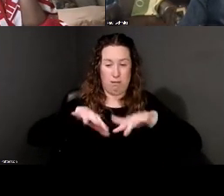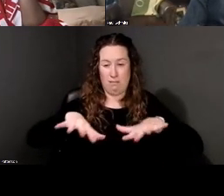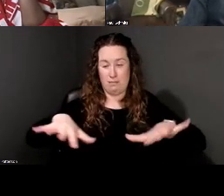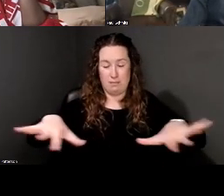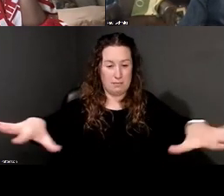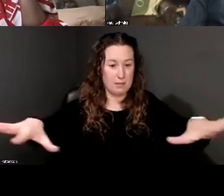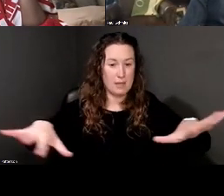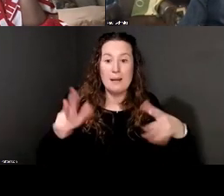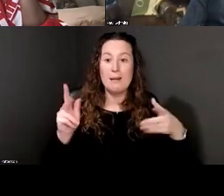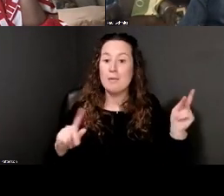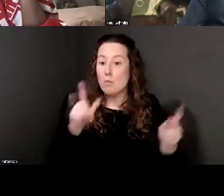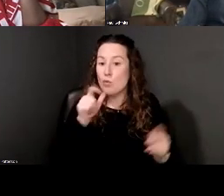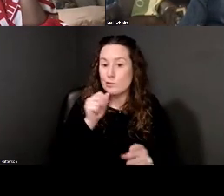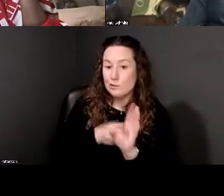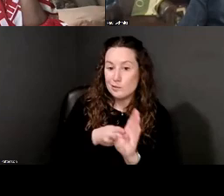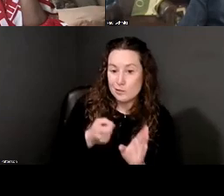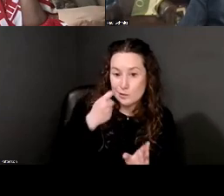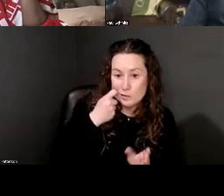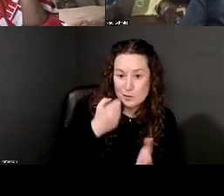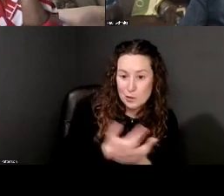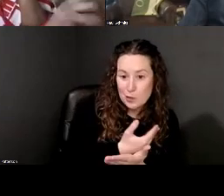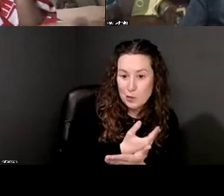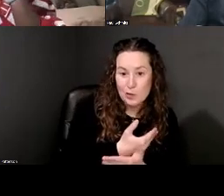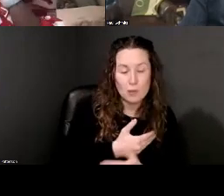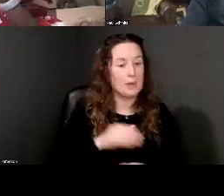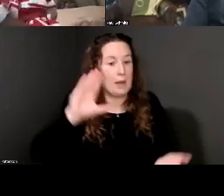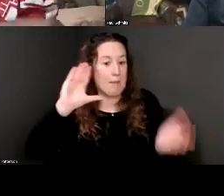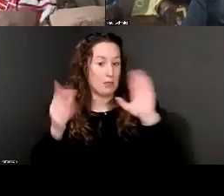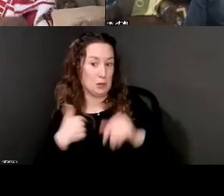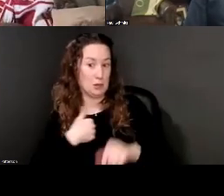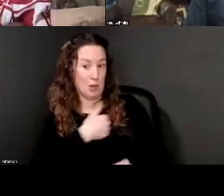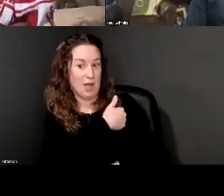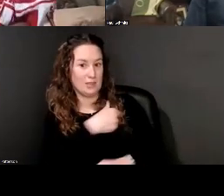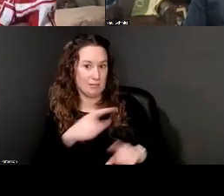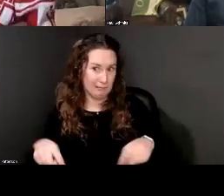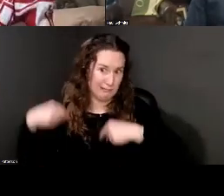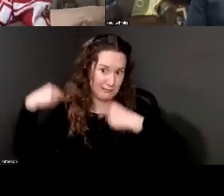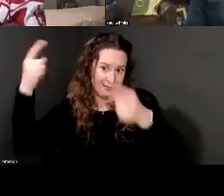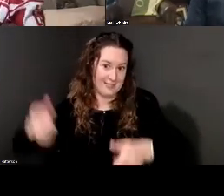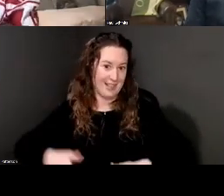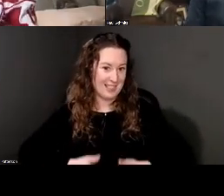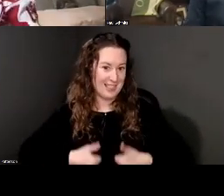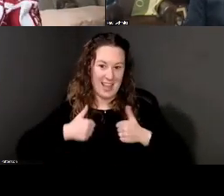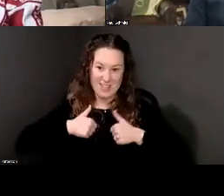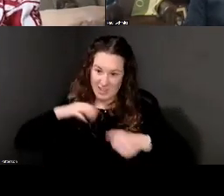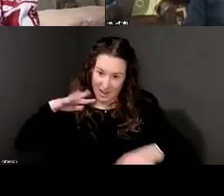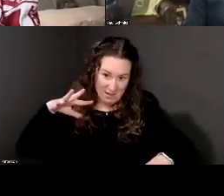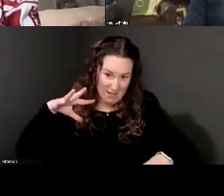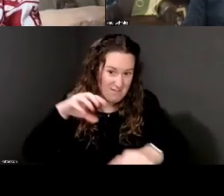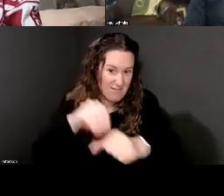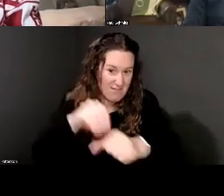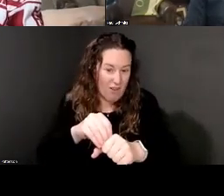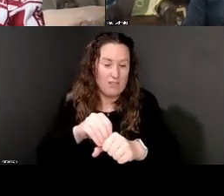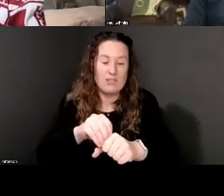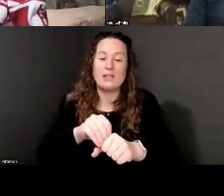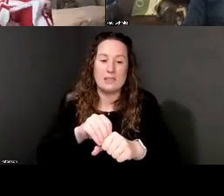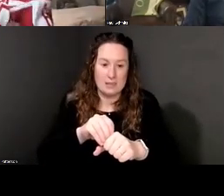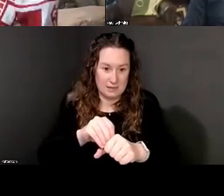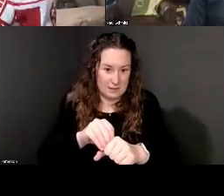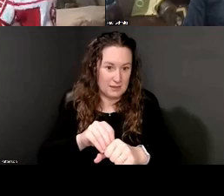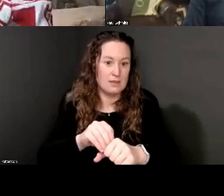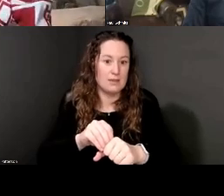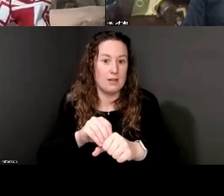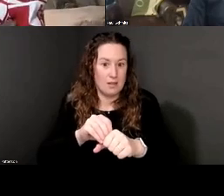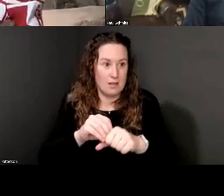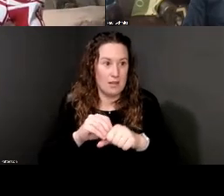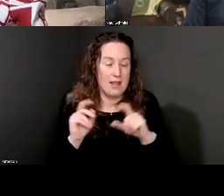new, as opposed to some of us who've had long-term lifetime commitments to this, those folks are